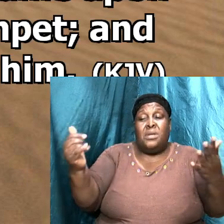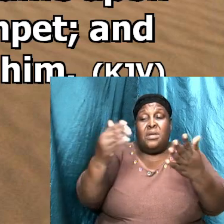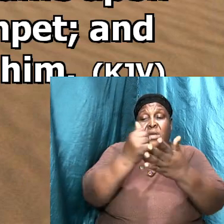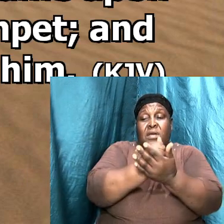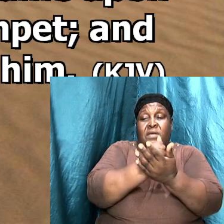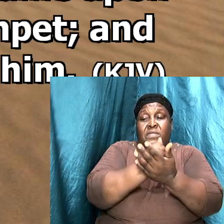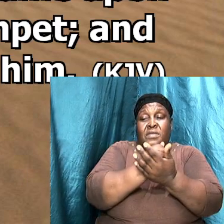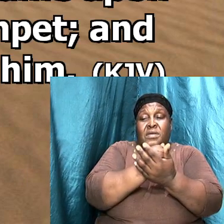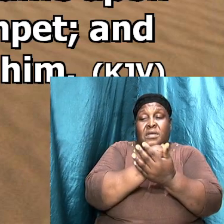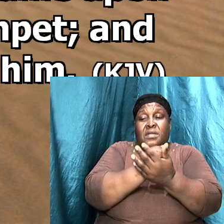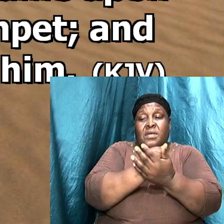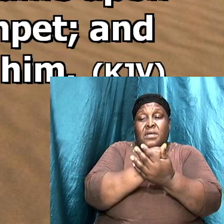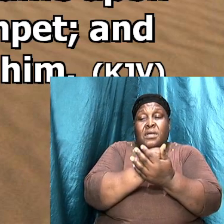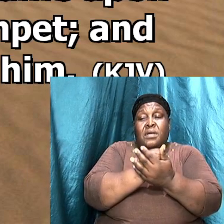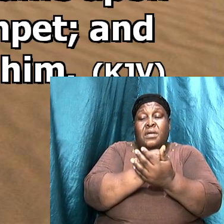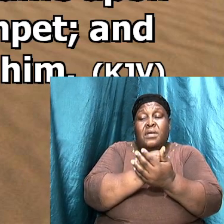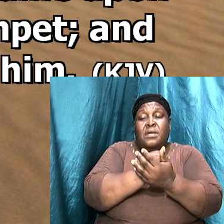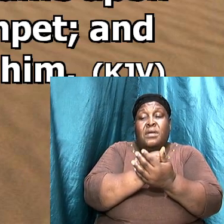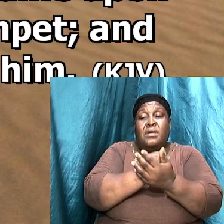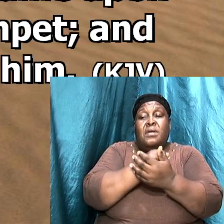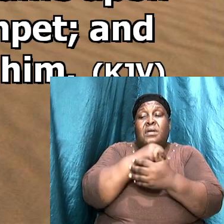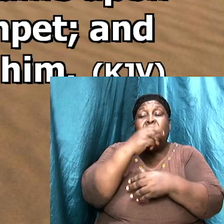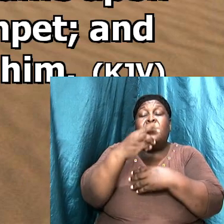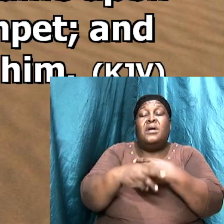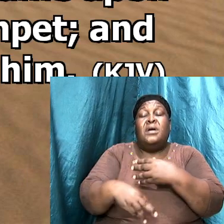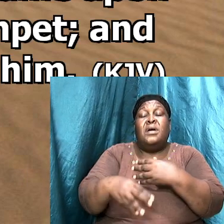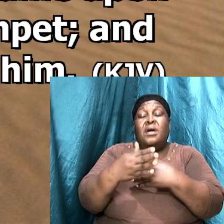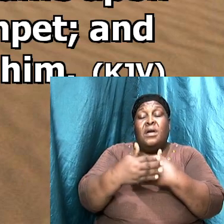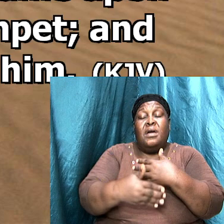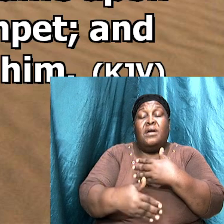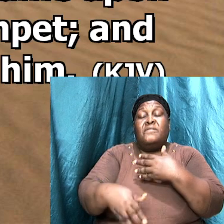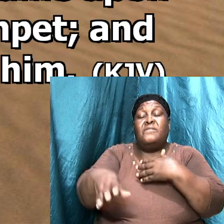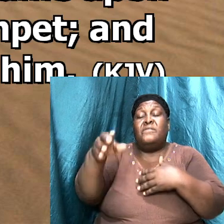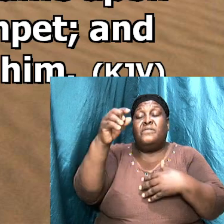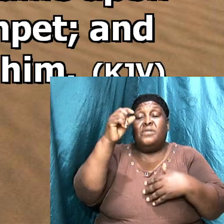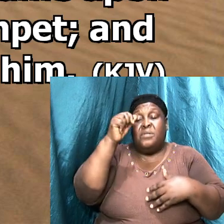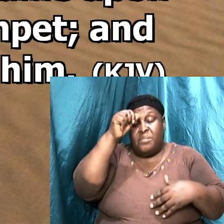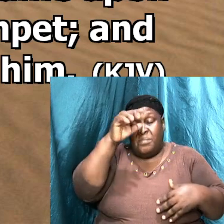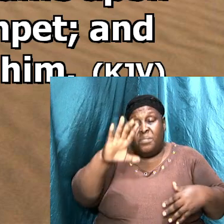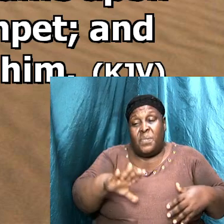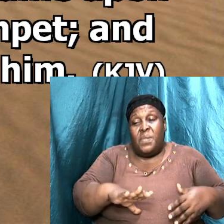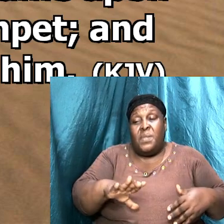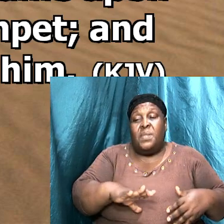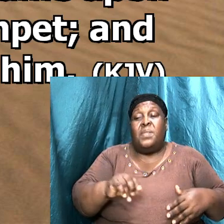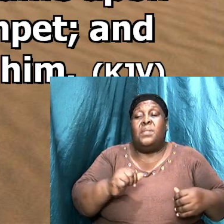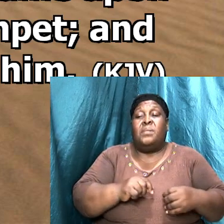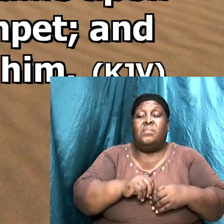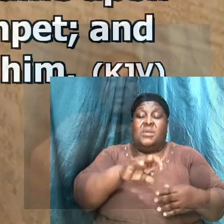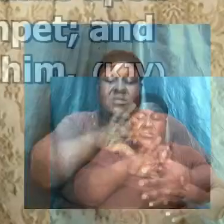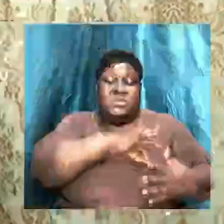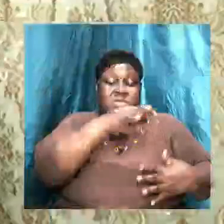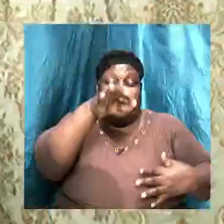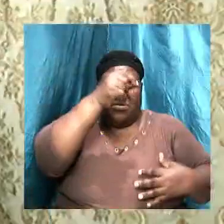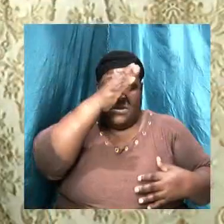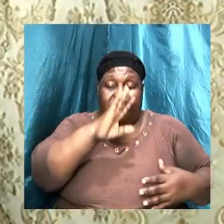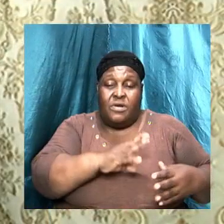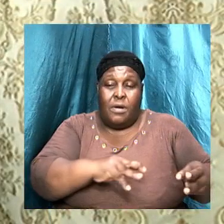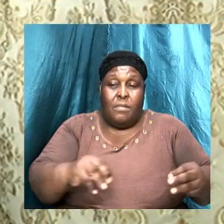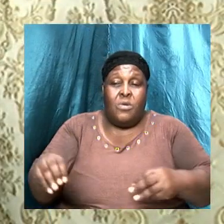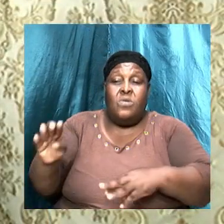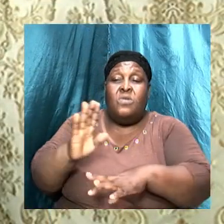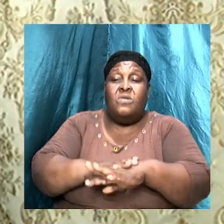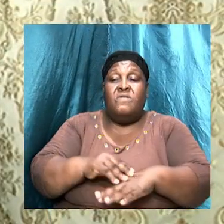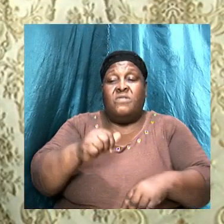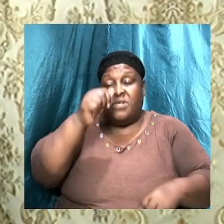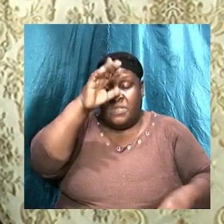Look here, it was after the Spirit of God came upon Gideon. Then Gideon, you know, moved as God would want him